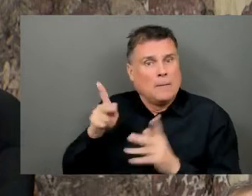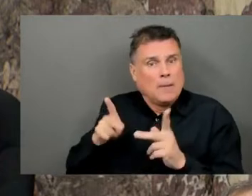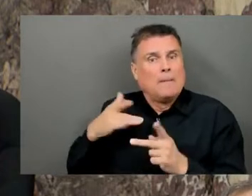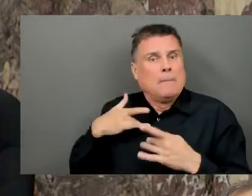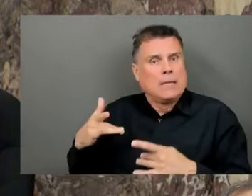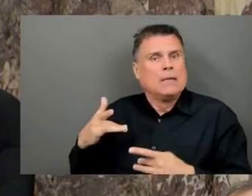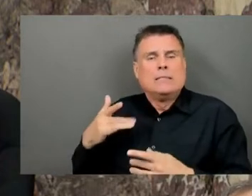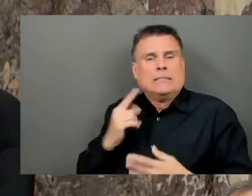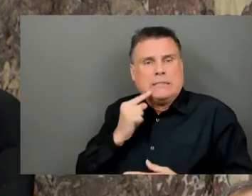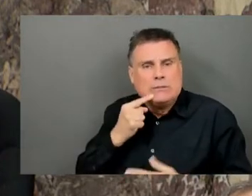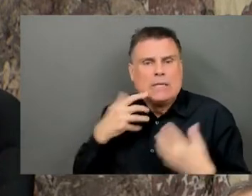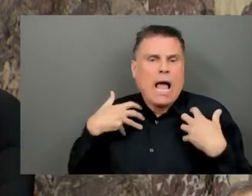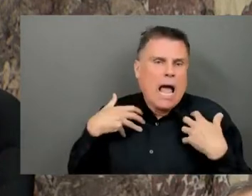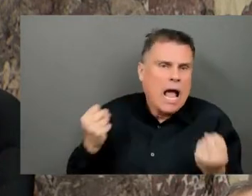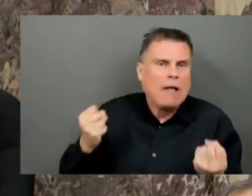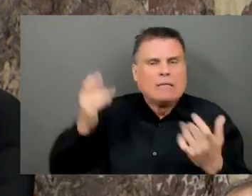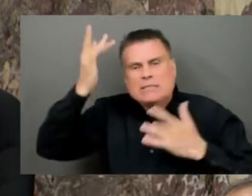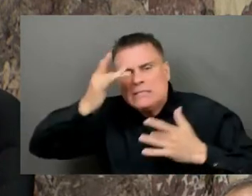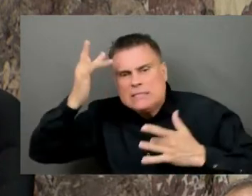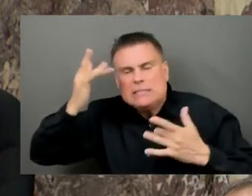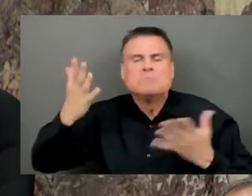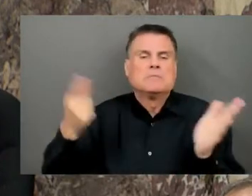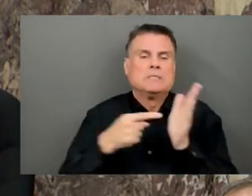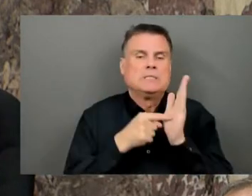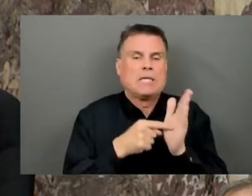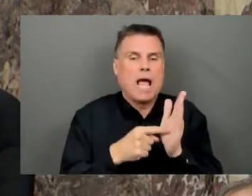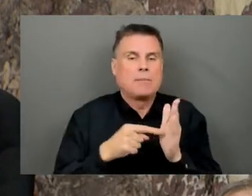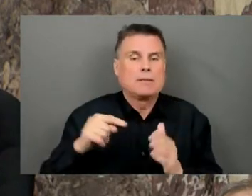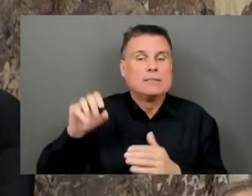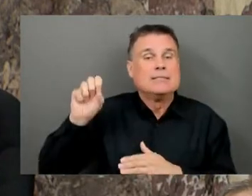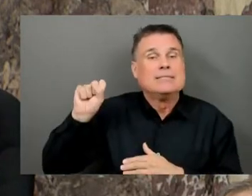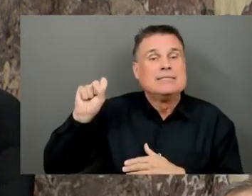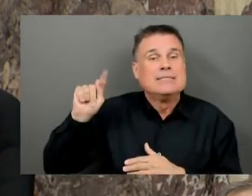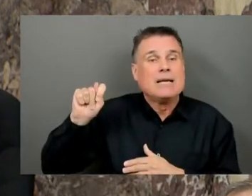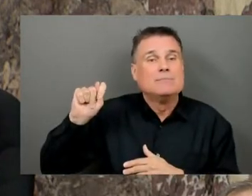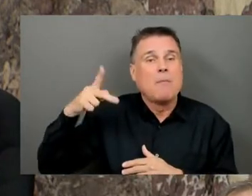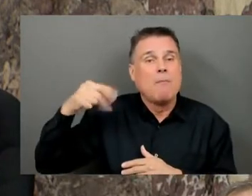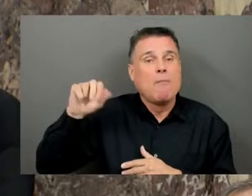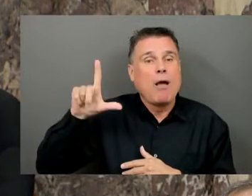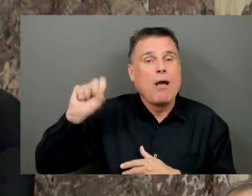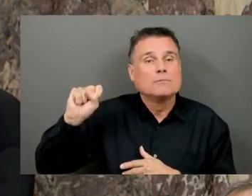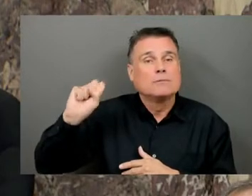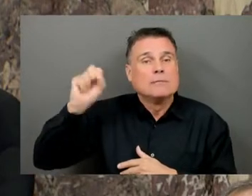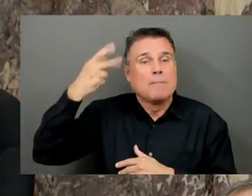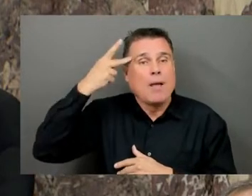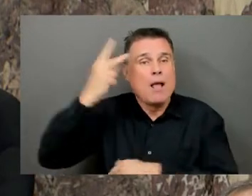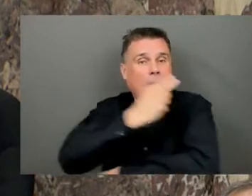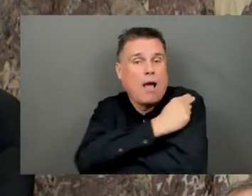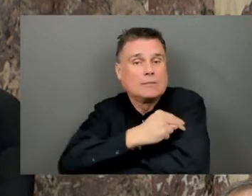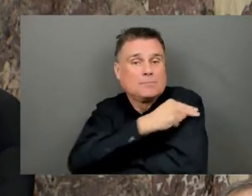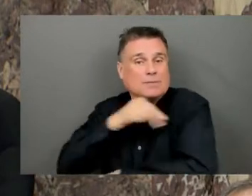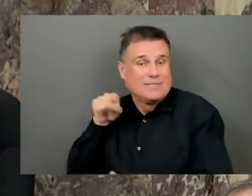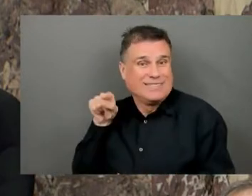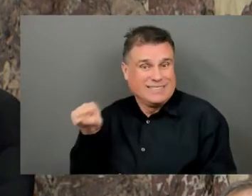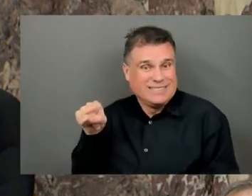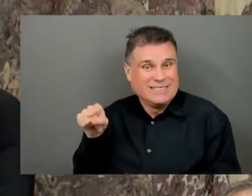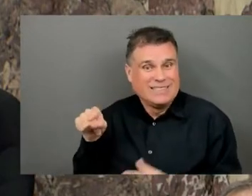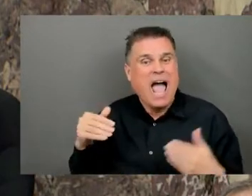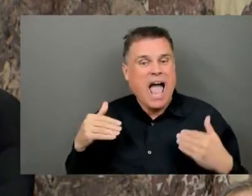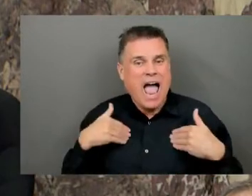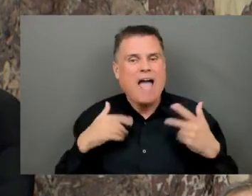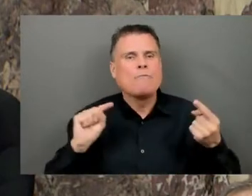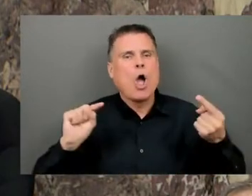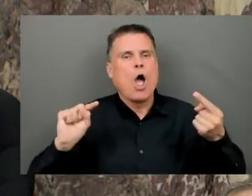Hospital, it's absolutely true that there's harm reduction on site at St. Paul's Hospital because of the very specific conditions of